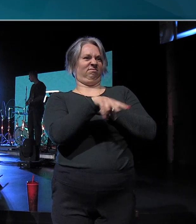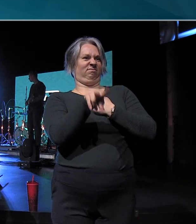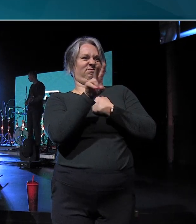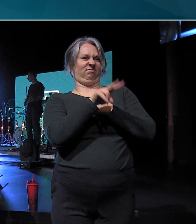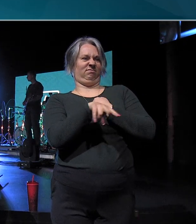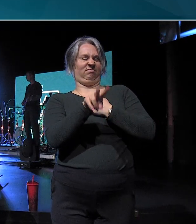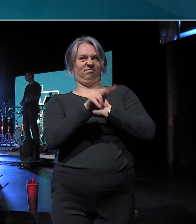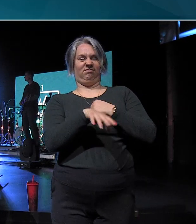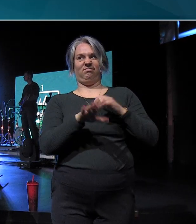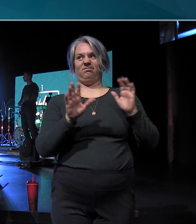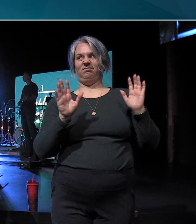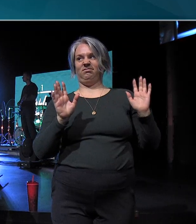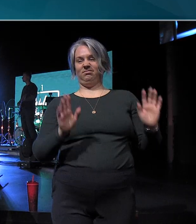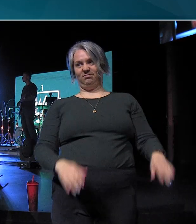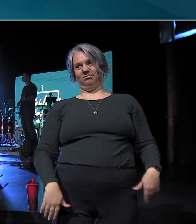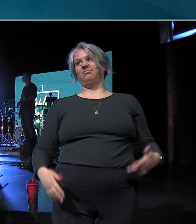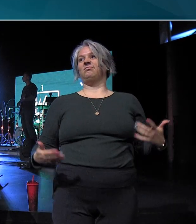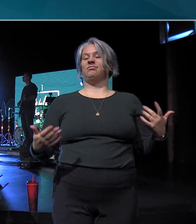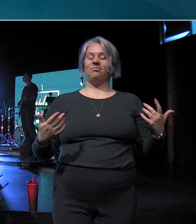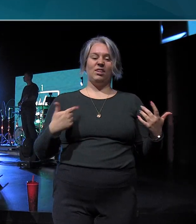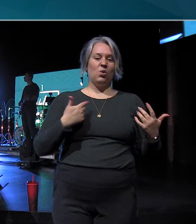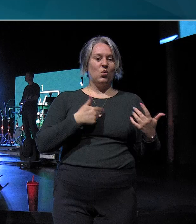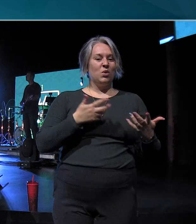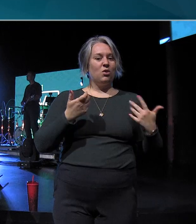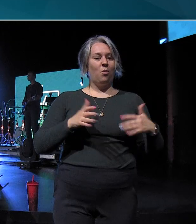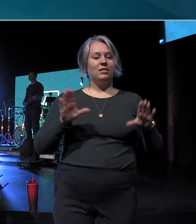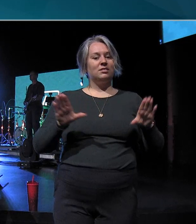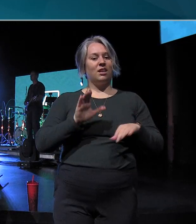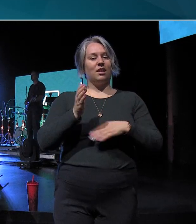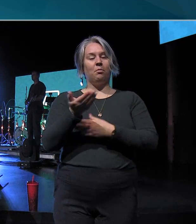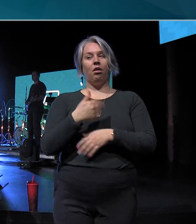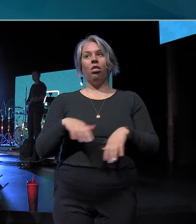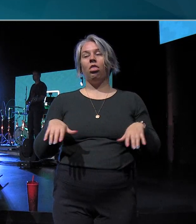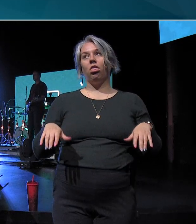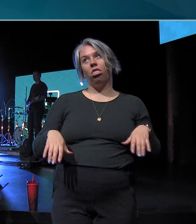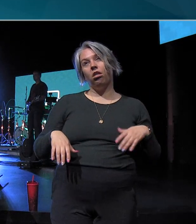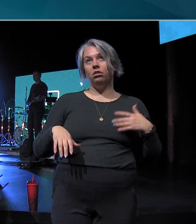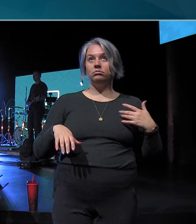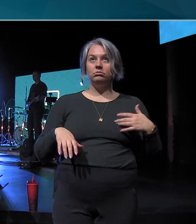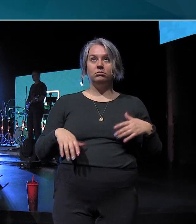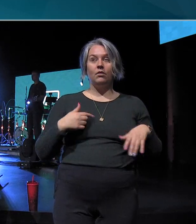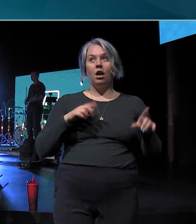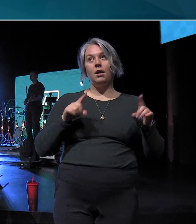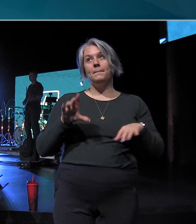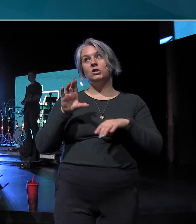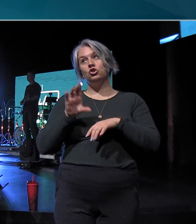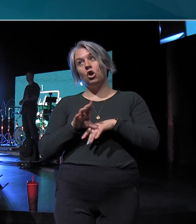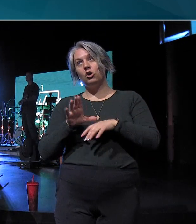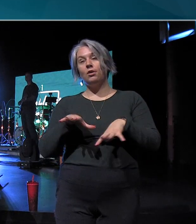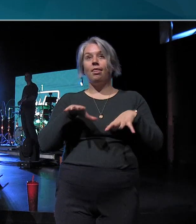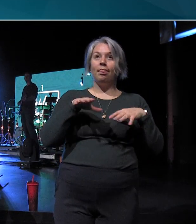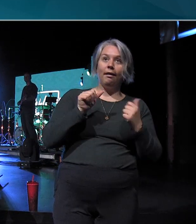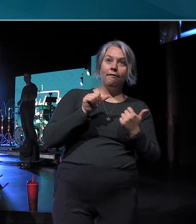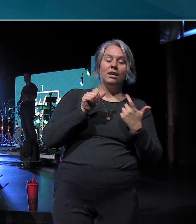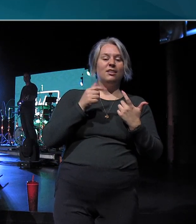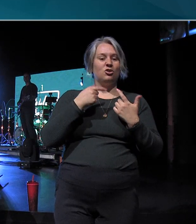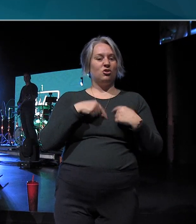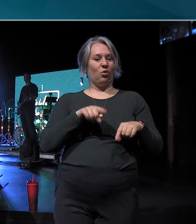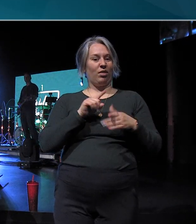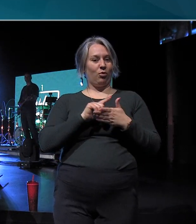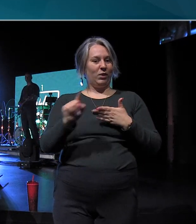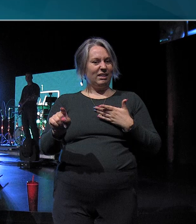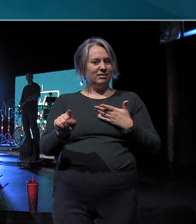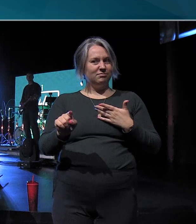spectator sport. We don't want Sunday mornings just to become this like clockwork and we're not doing anything during the week. And